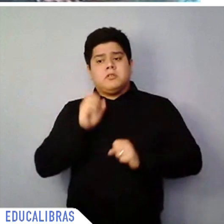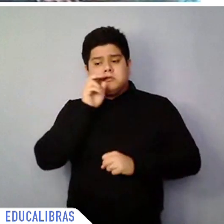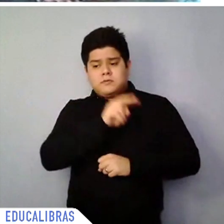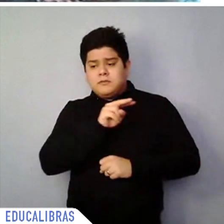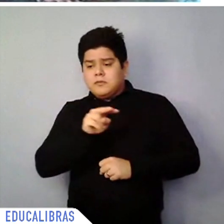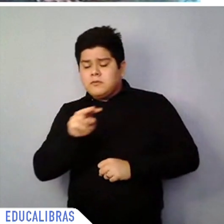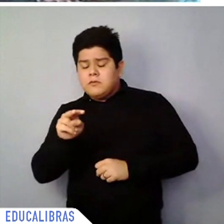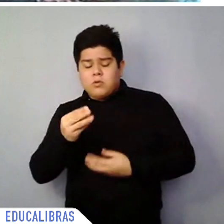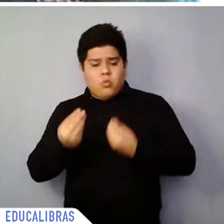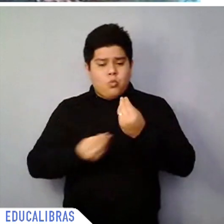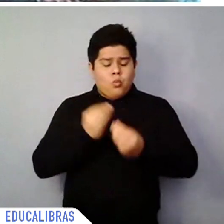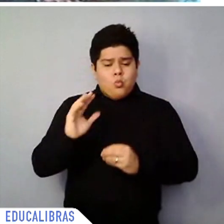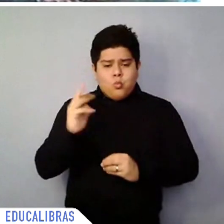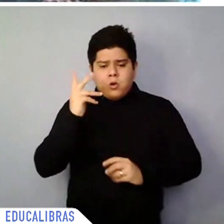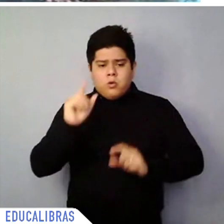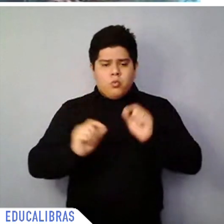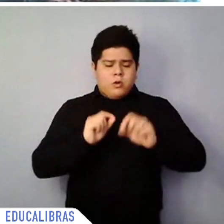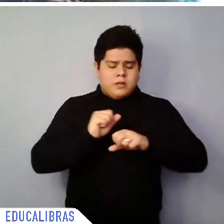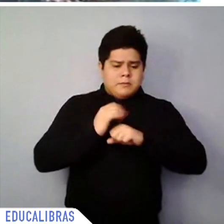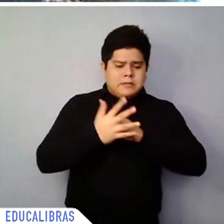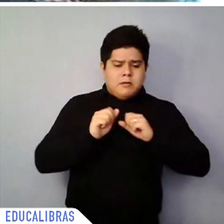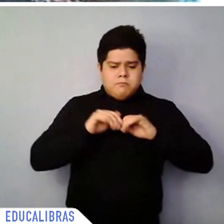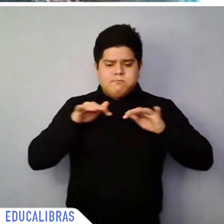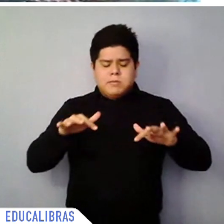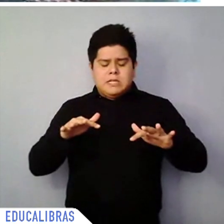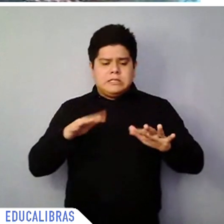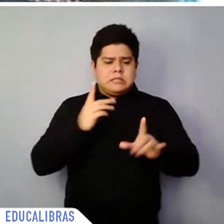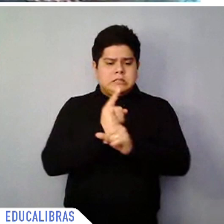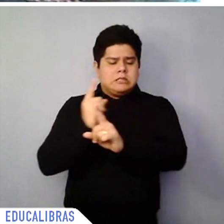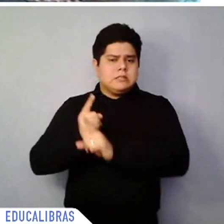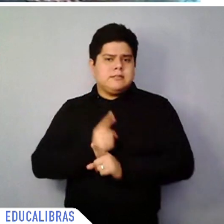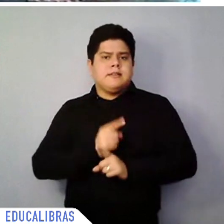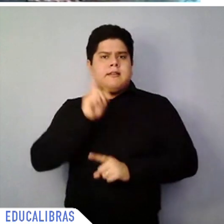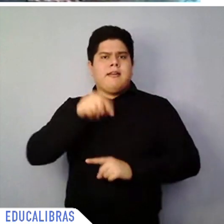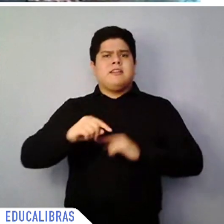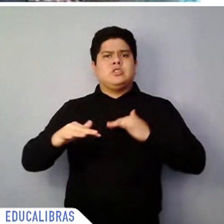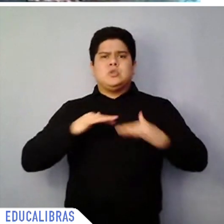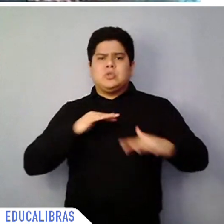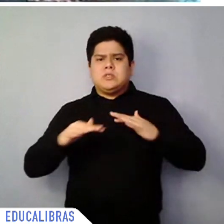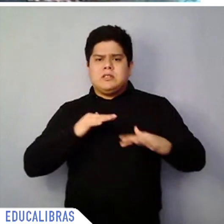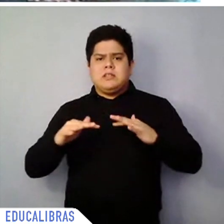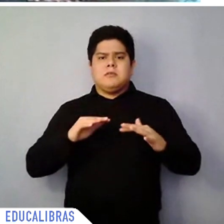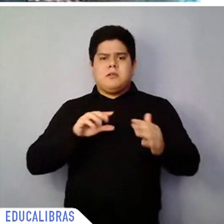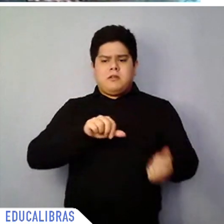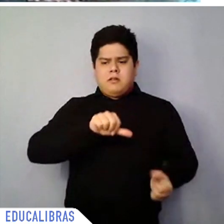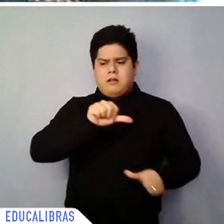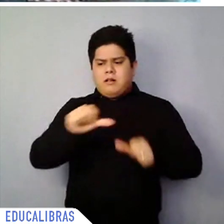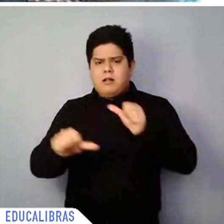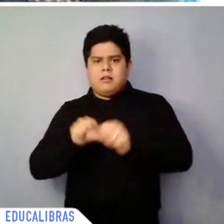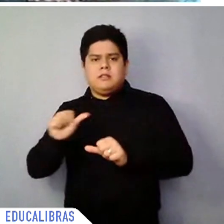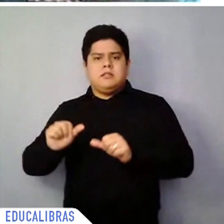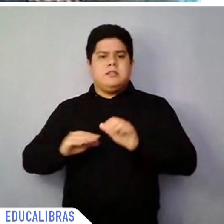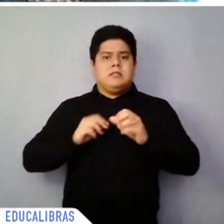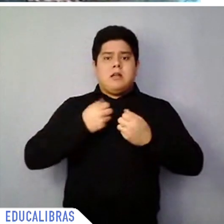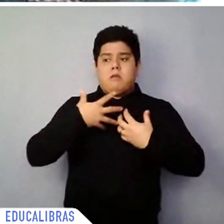very fast, and so that we can take a look at everything and understand what's happening with the pandemics.